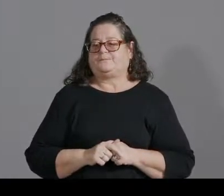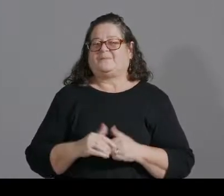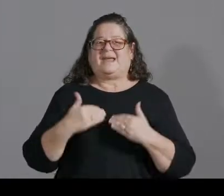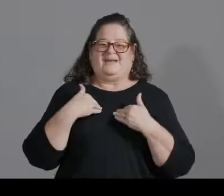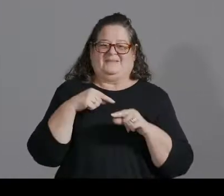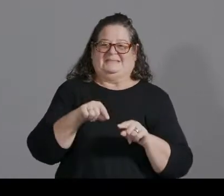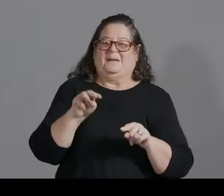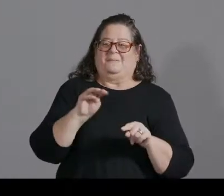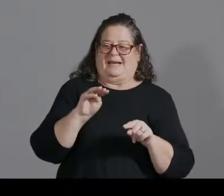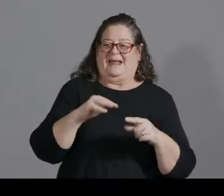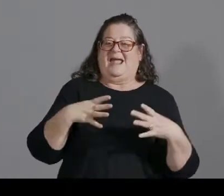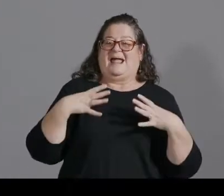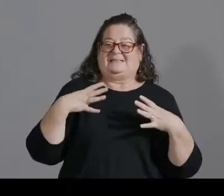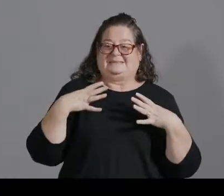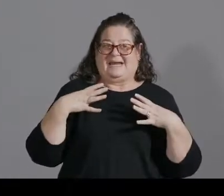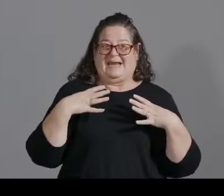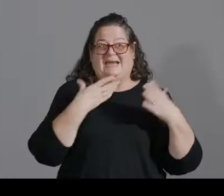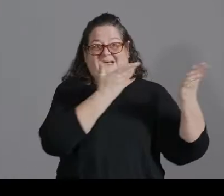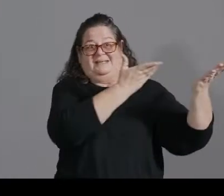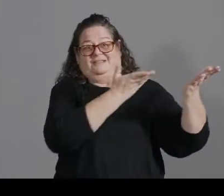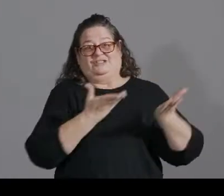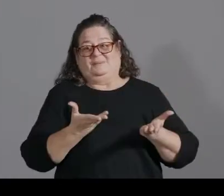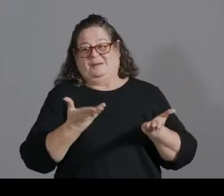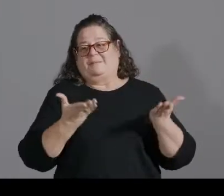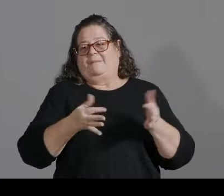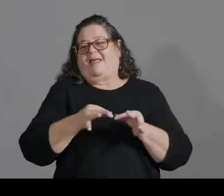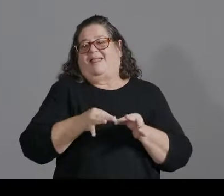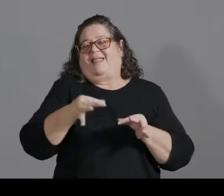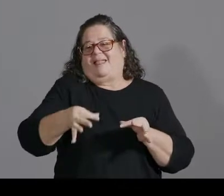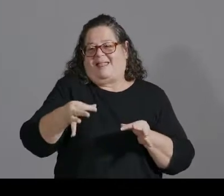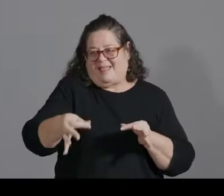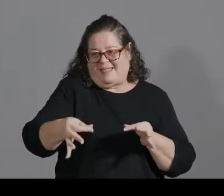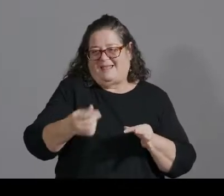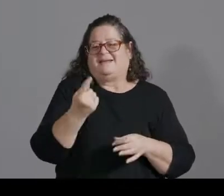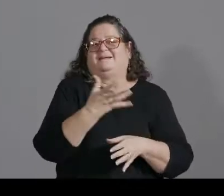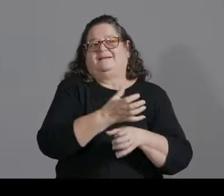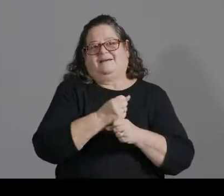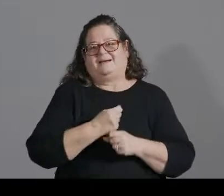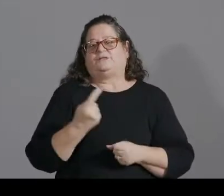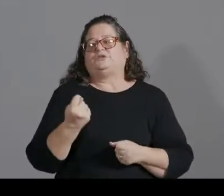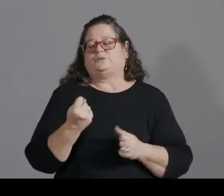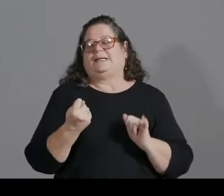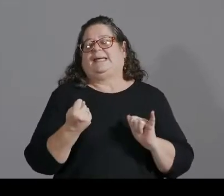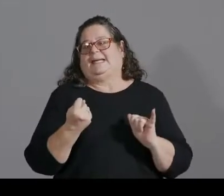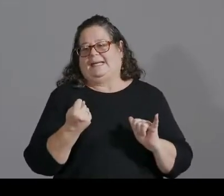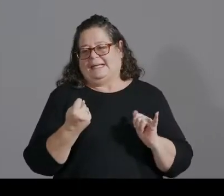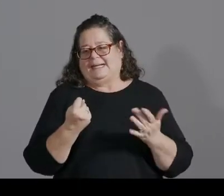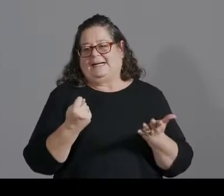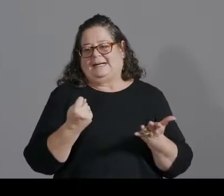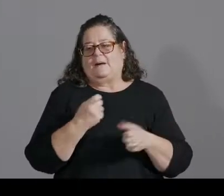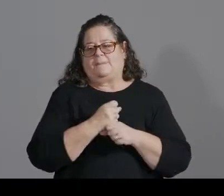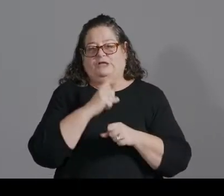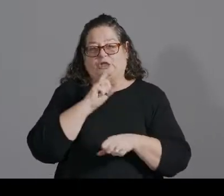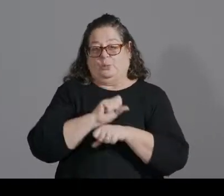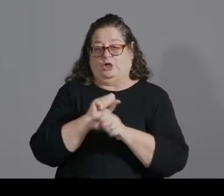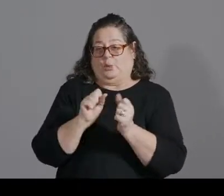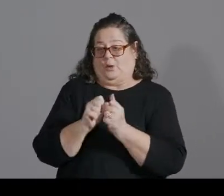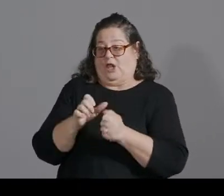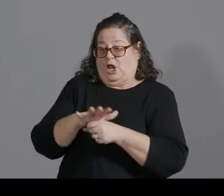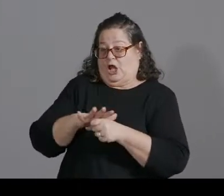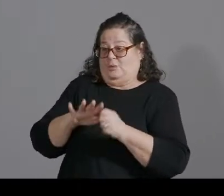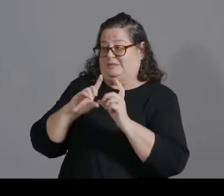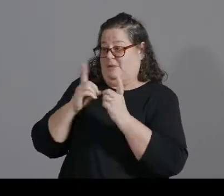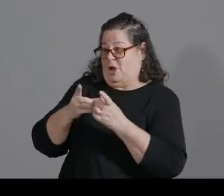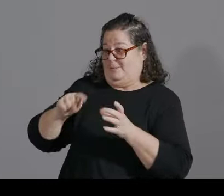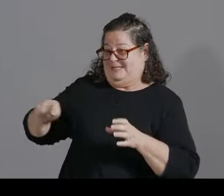until Tuesday. So we've been working with our local health departments to make sure that we get those orders in as early as we can, and